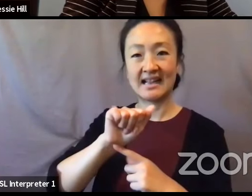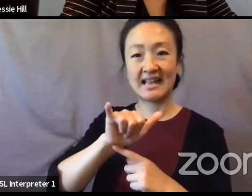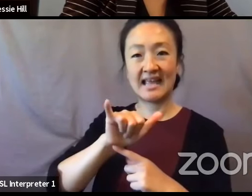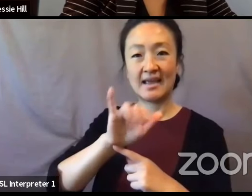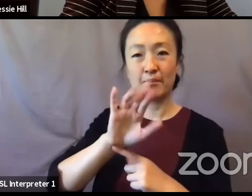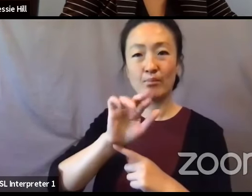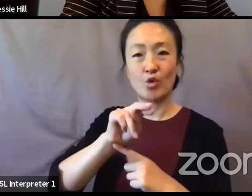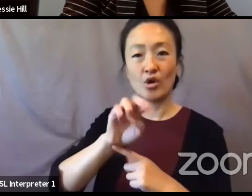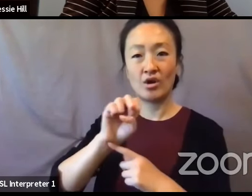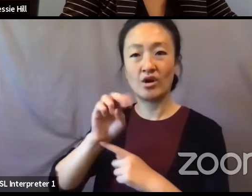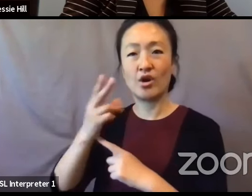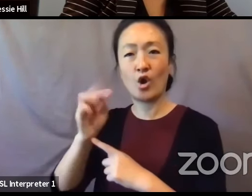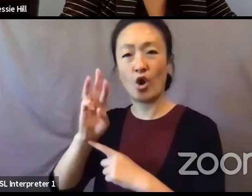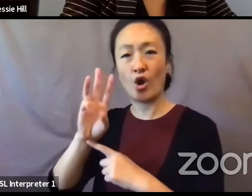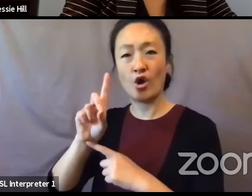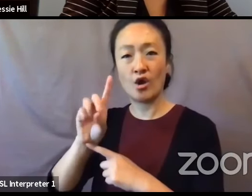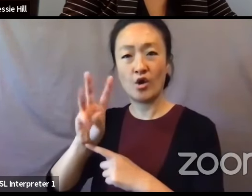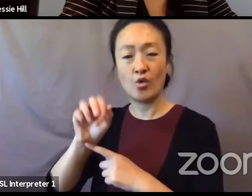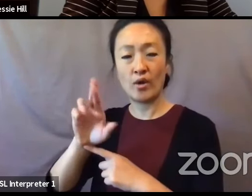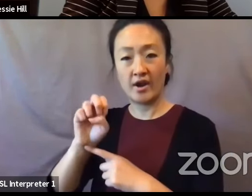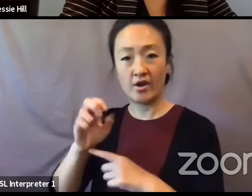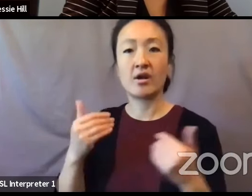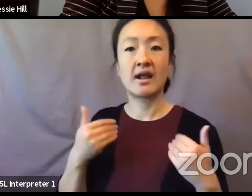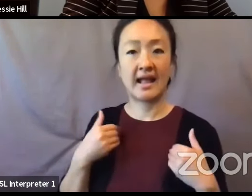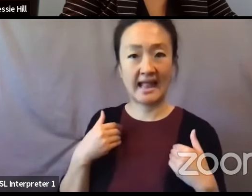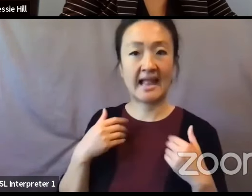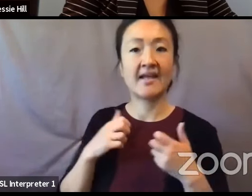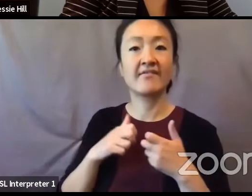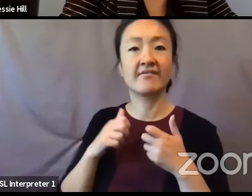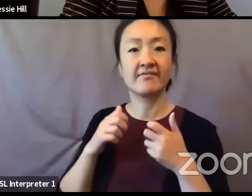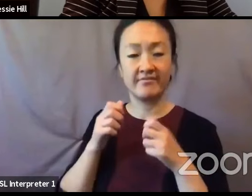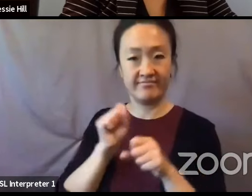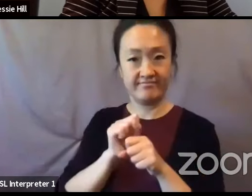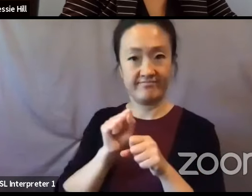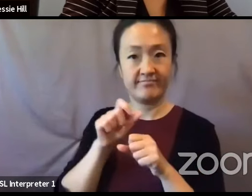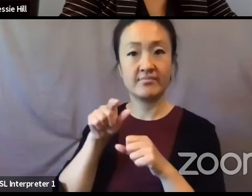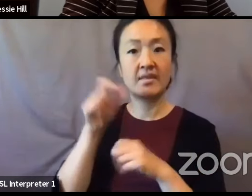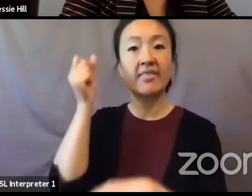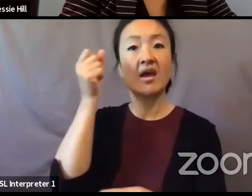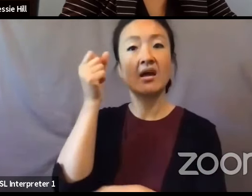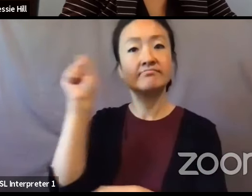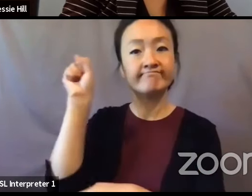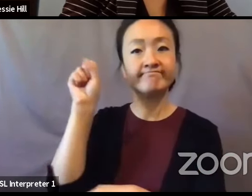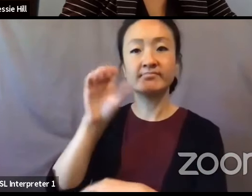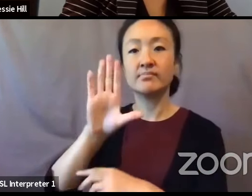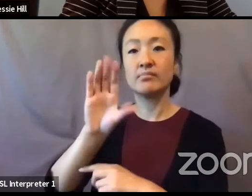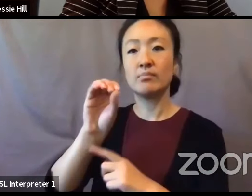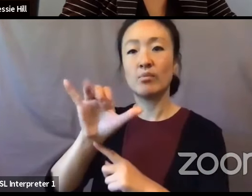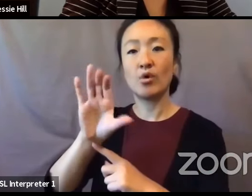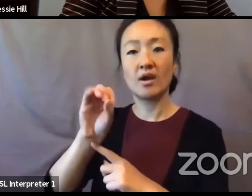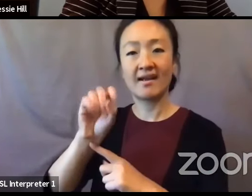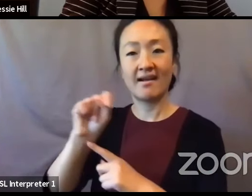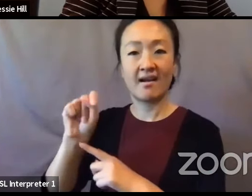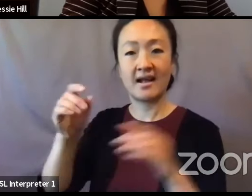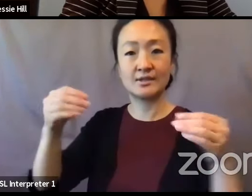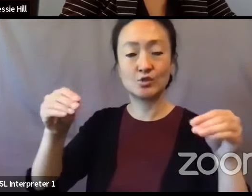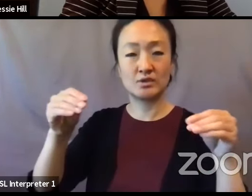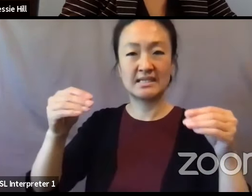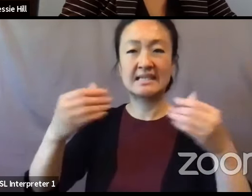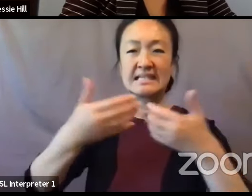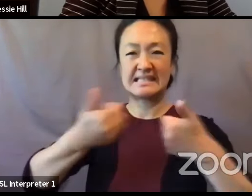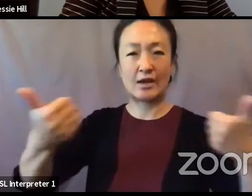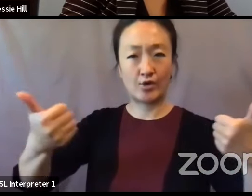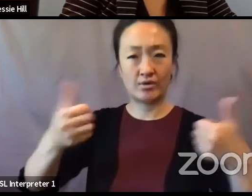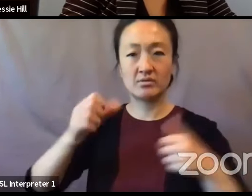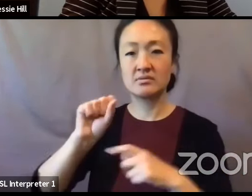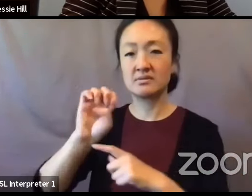where there was an effort to boycott stores that were segregated stores and that were not